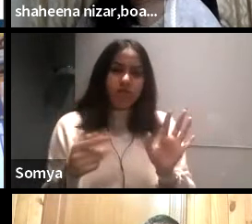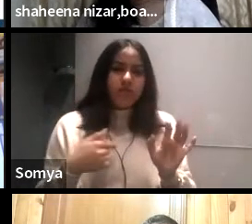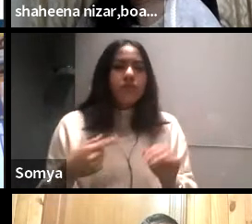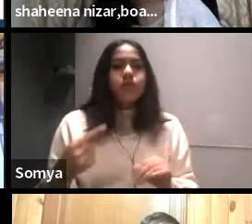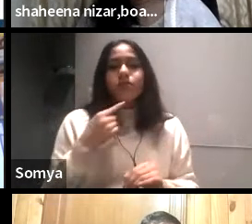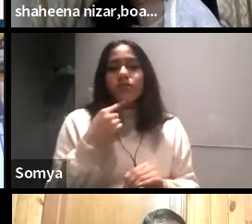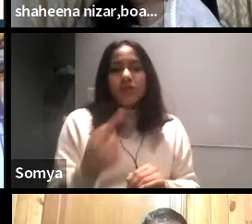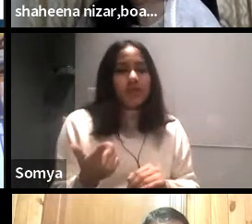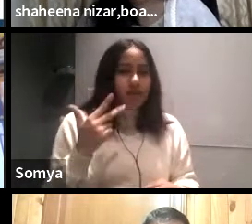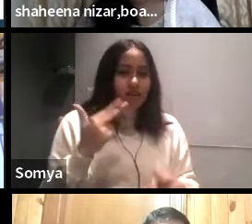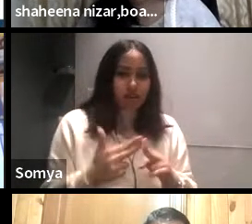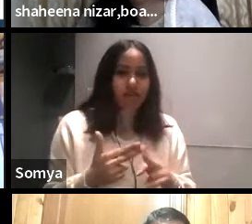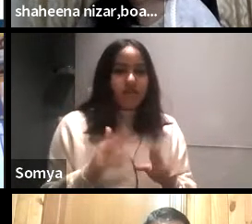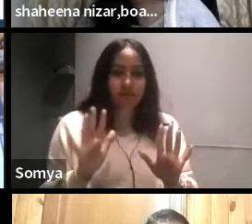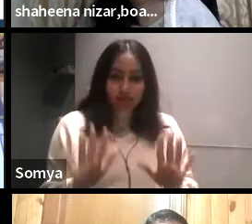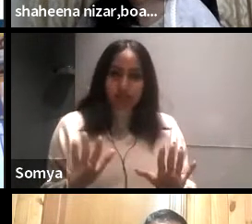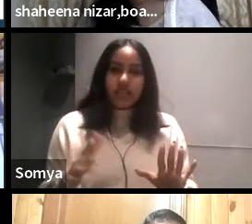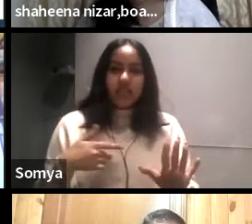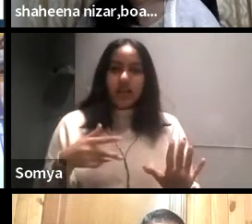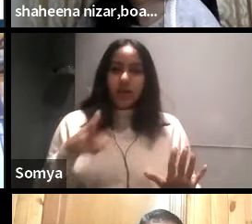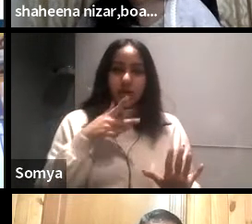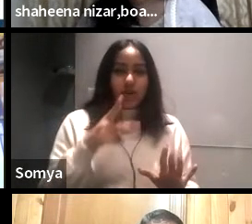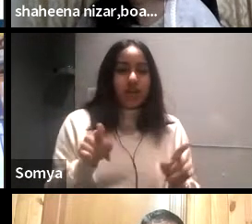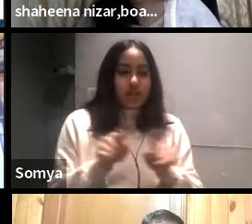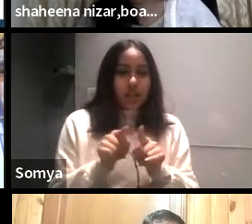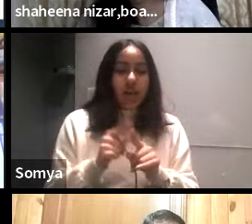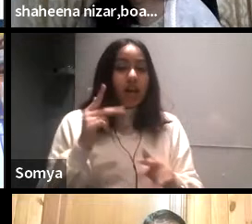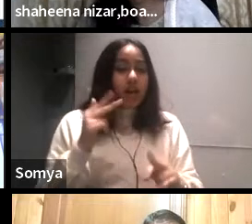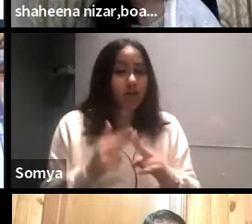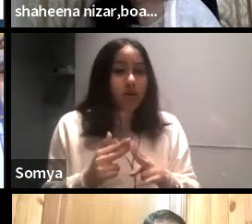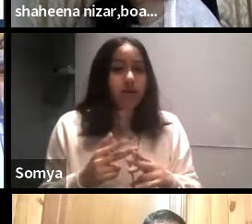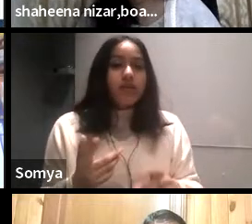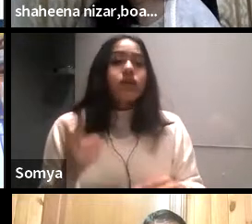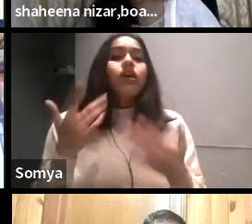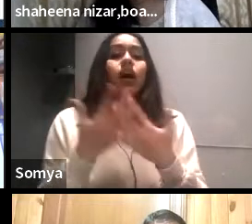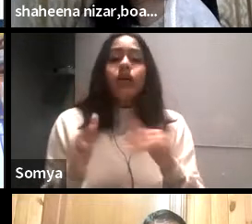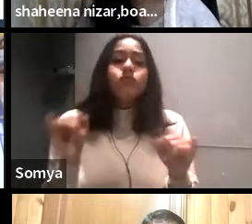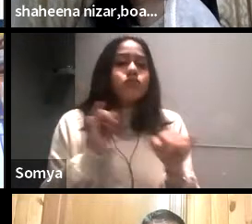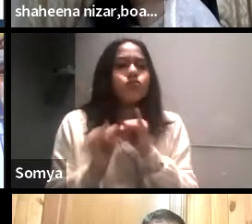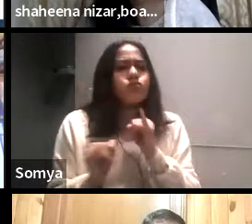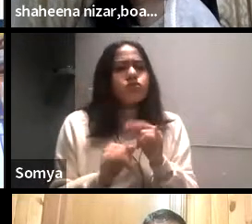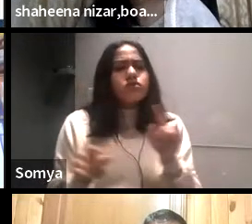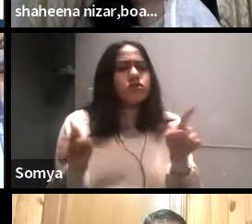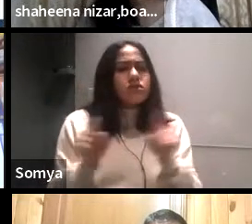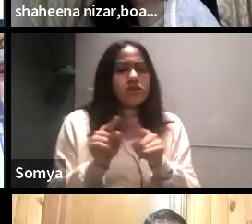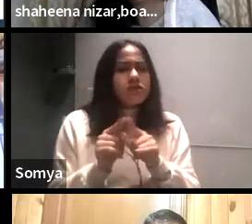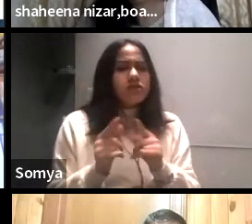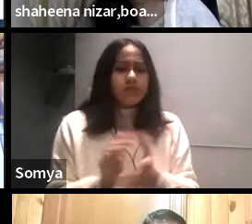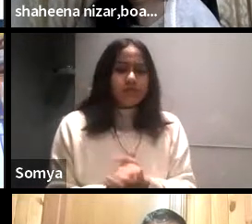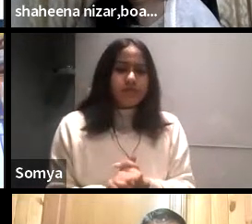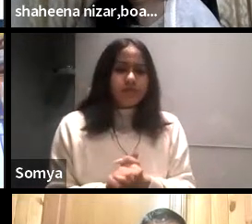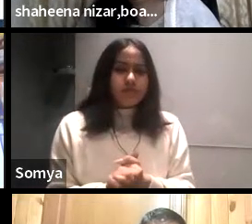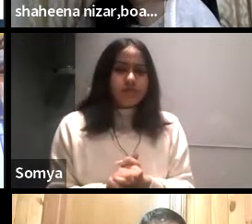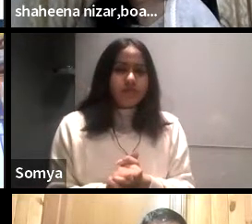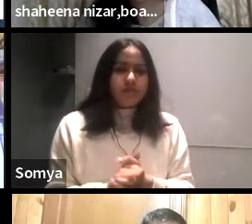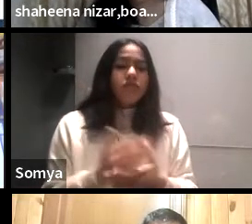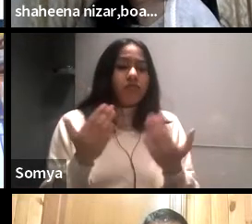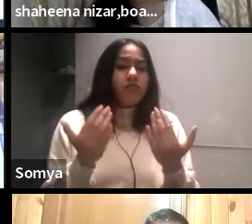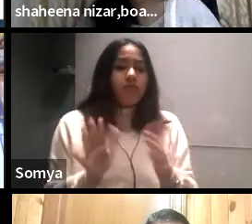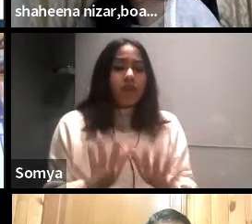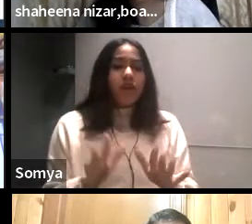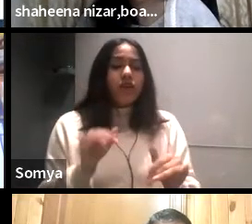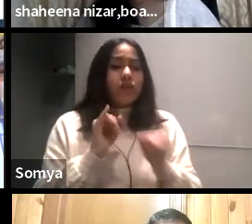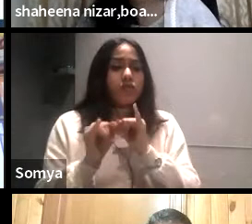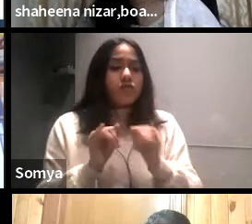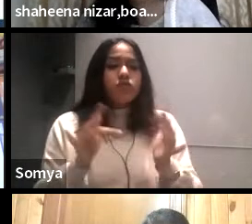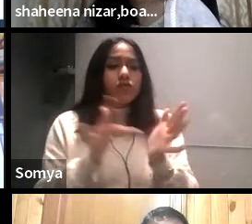Once they'd realized it, we told them that they had a telephone interview. So one of the early screening pieces was a telephone